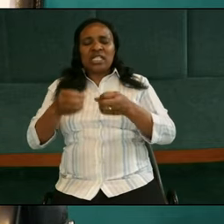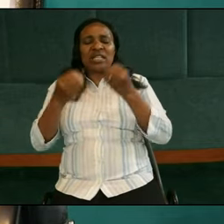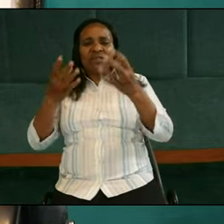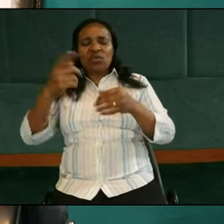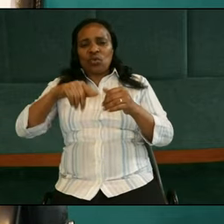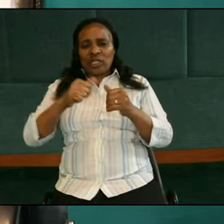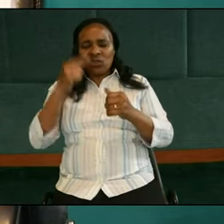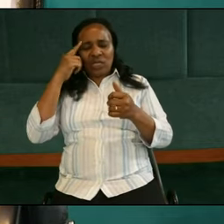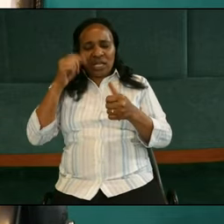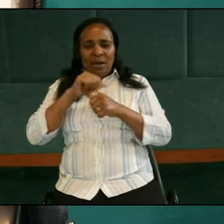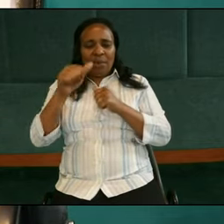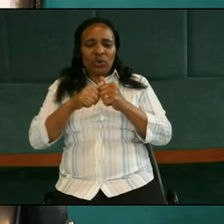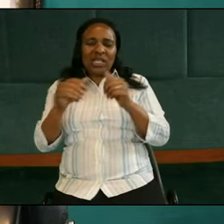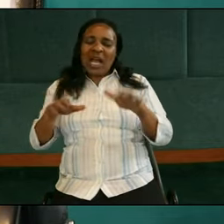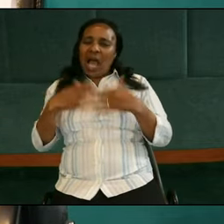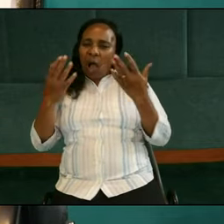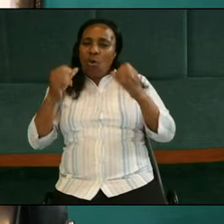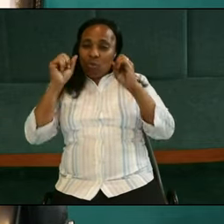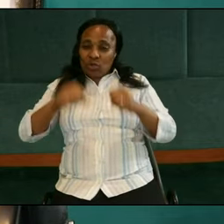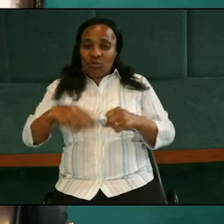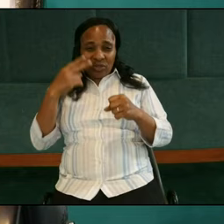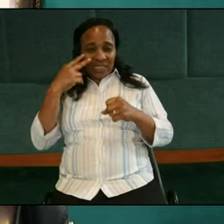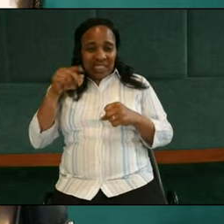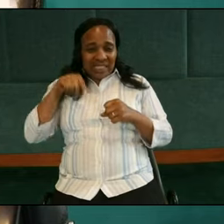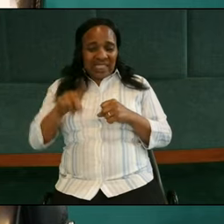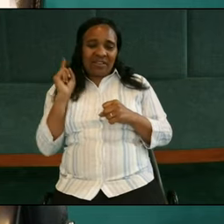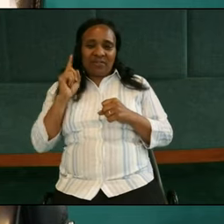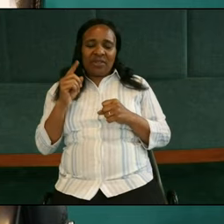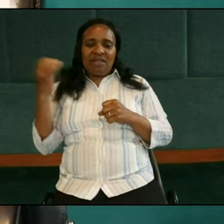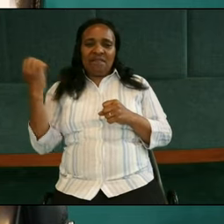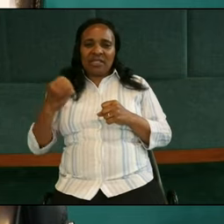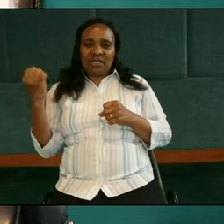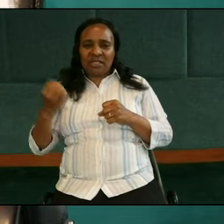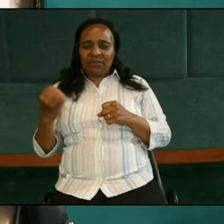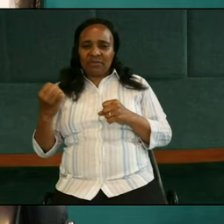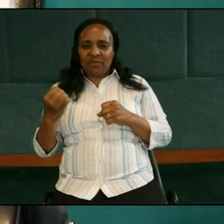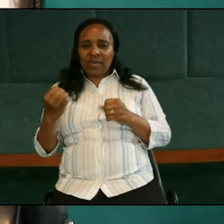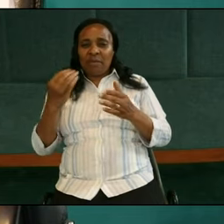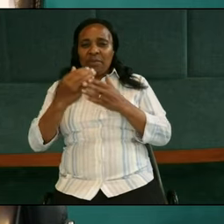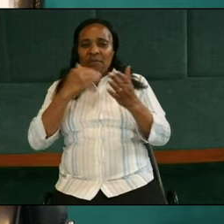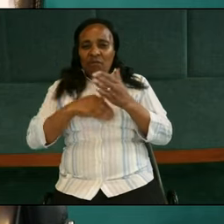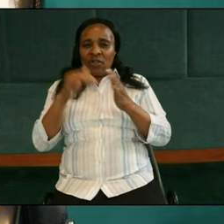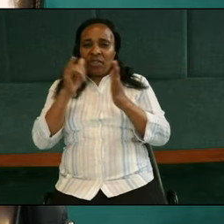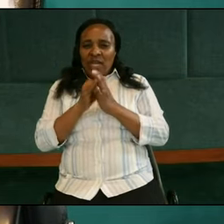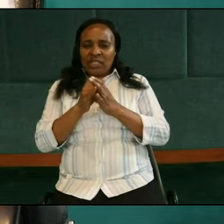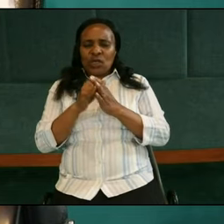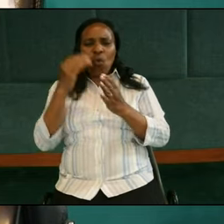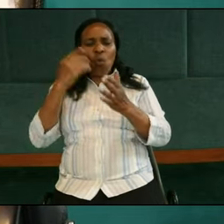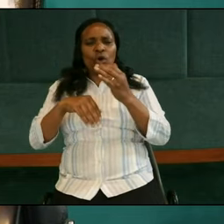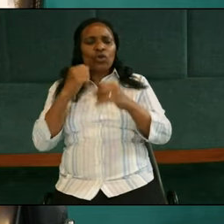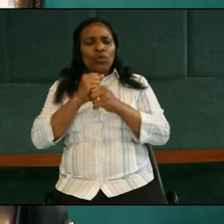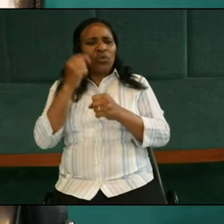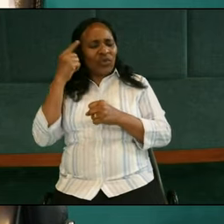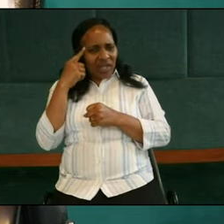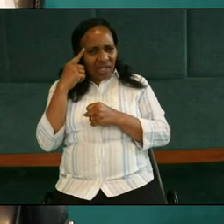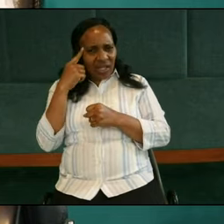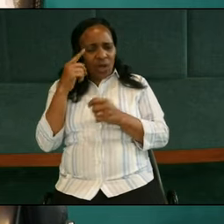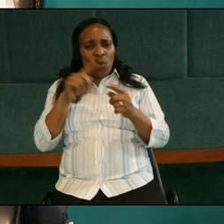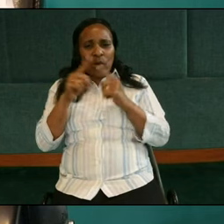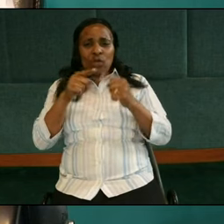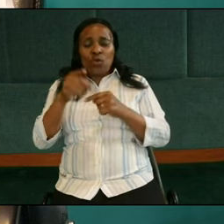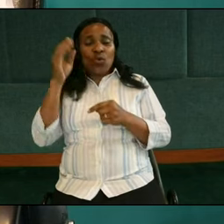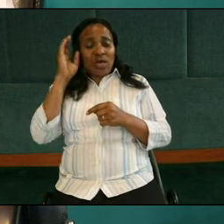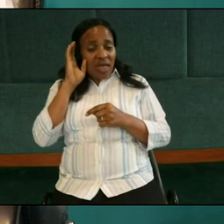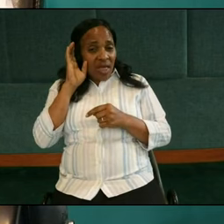think about. How can you see yourself evangelizing? Or even before that, what do you think when you hear the